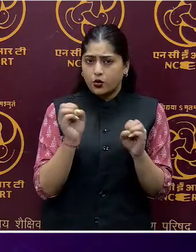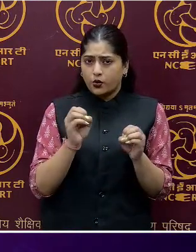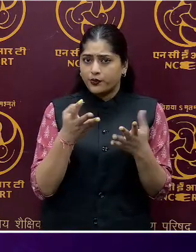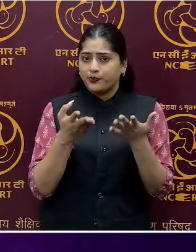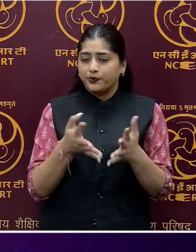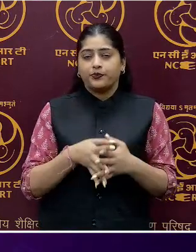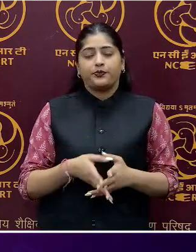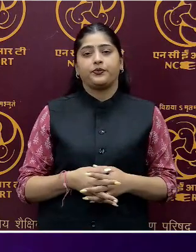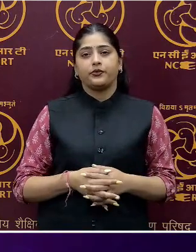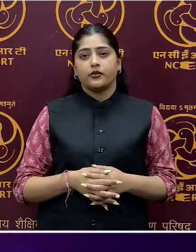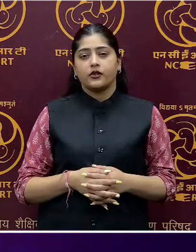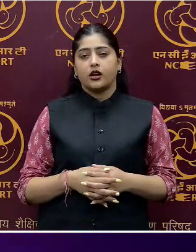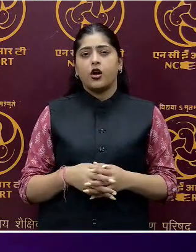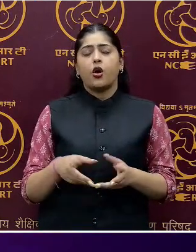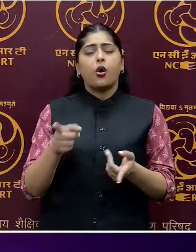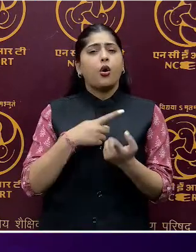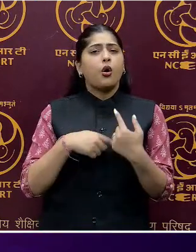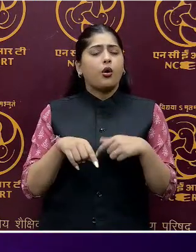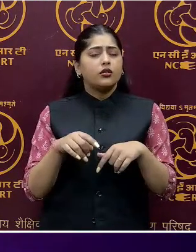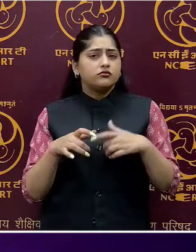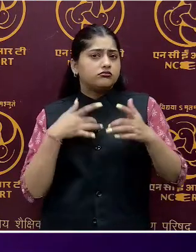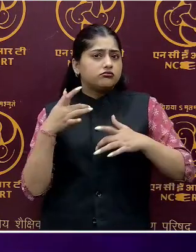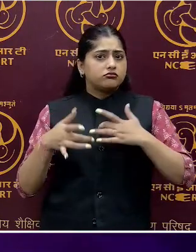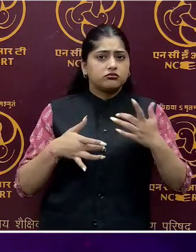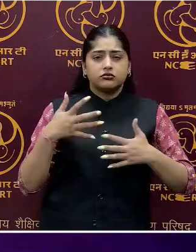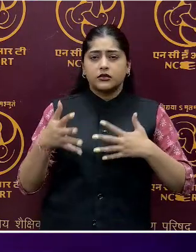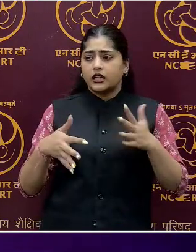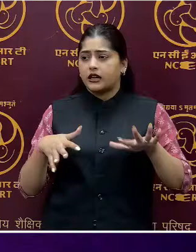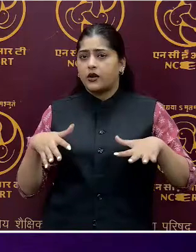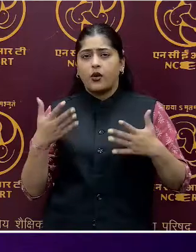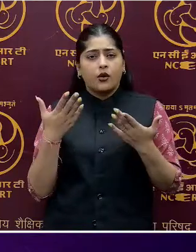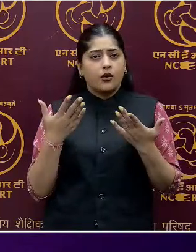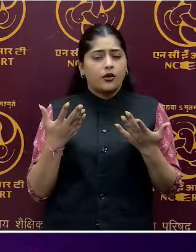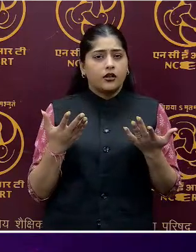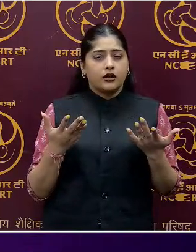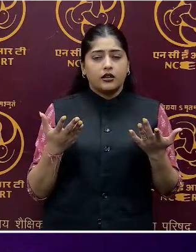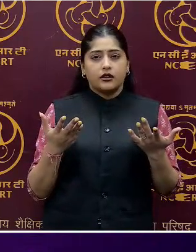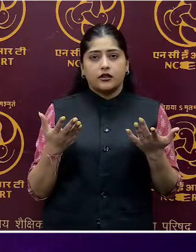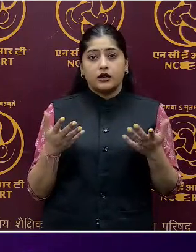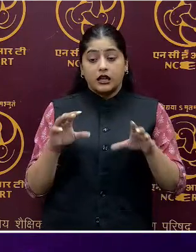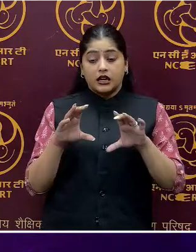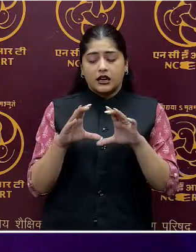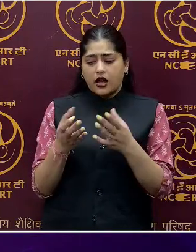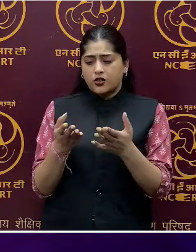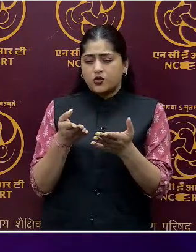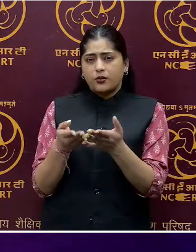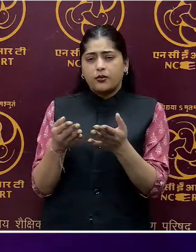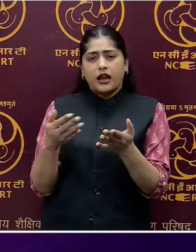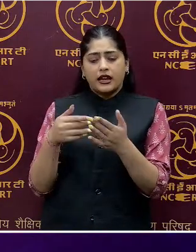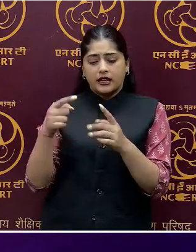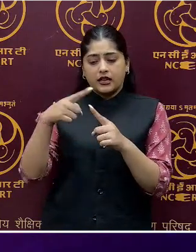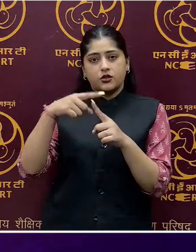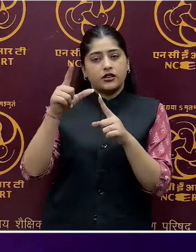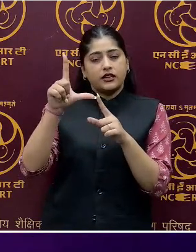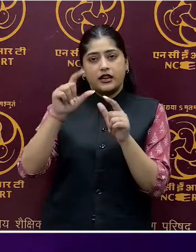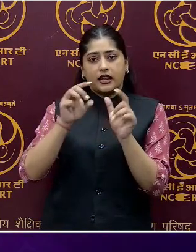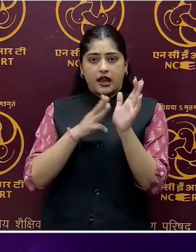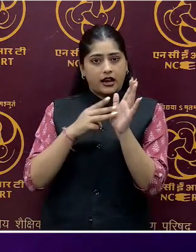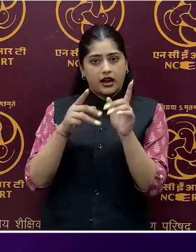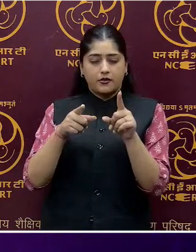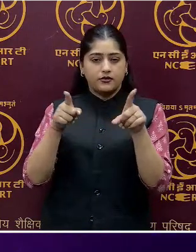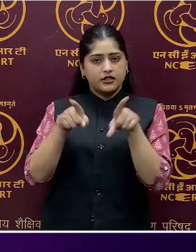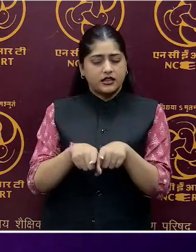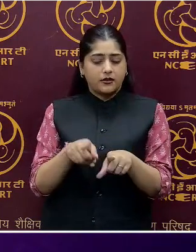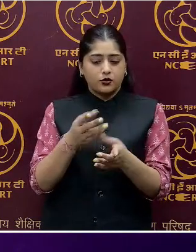table. Everyone is curious. As you know, whatever will you take to the classroom as a TLM, they'll always be very curious.